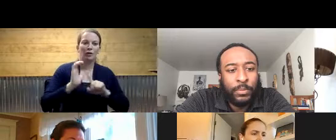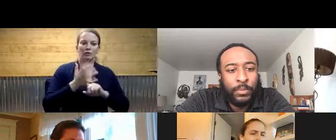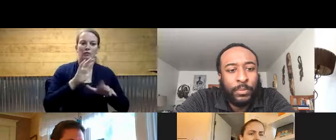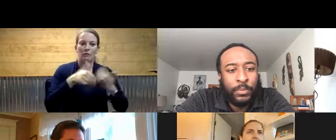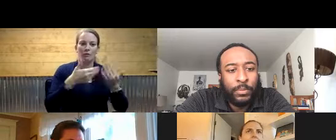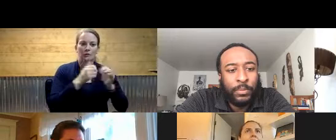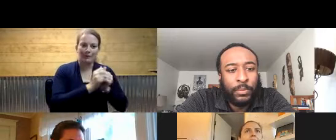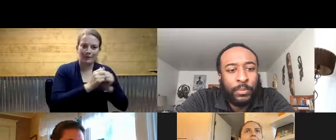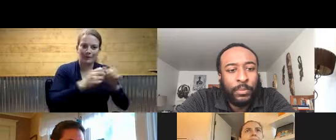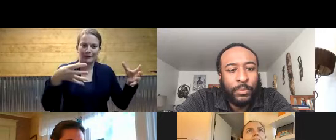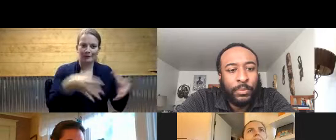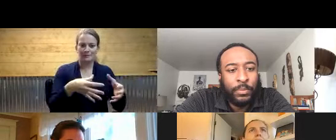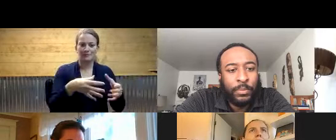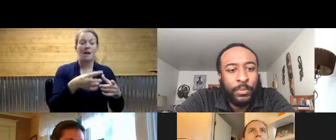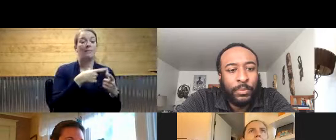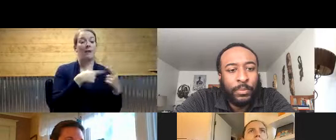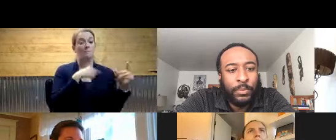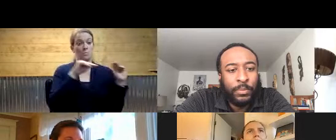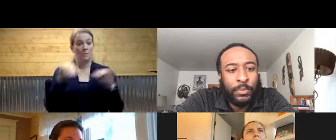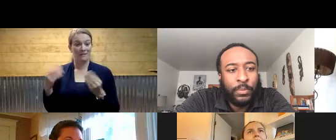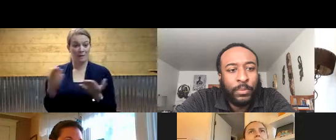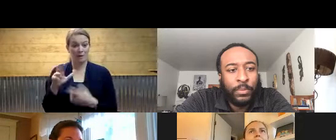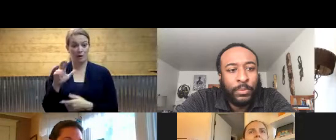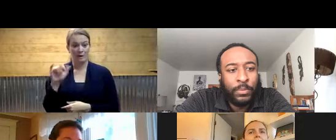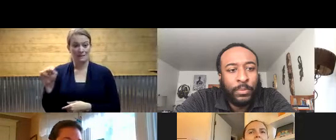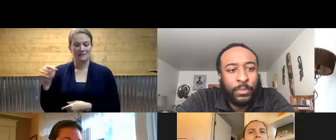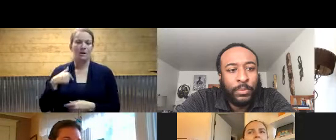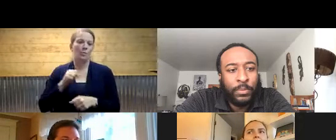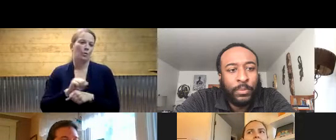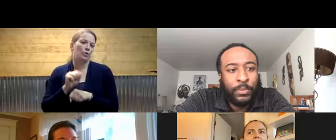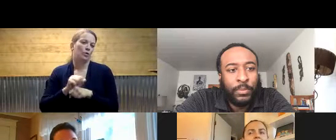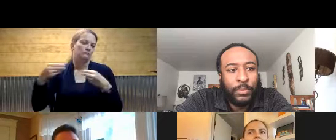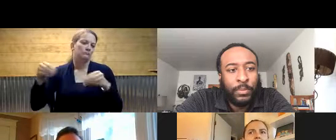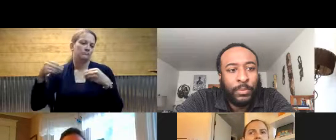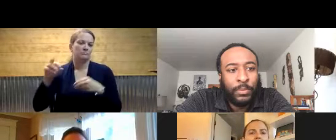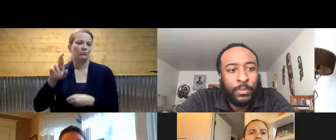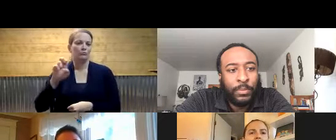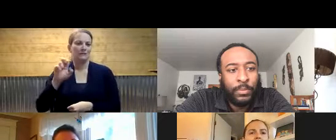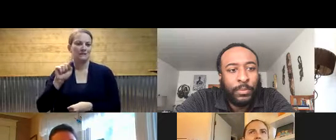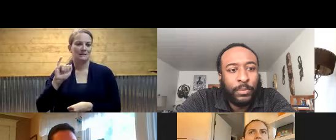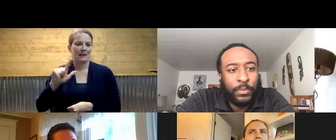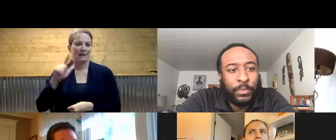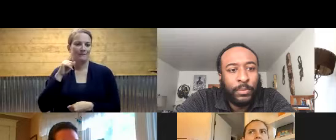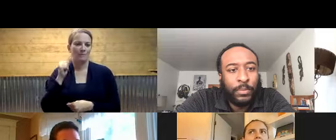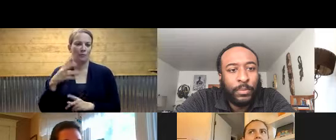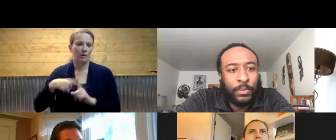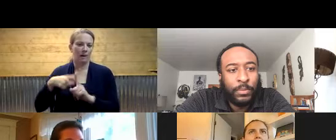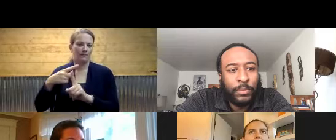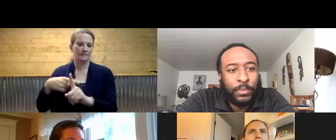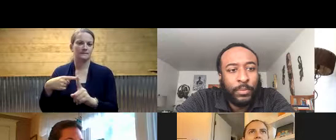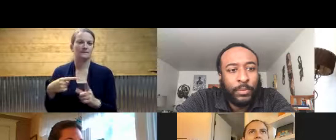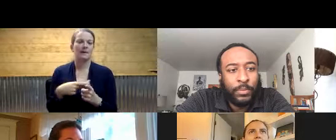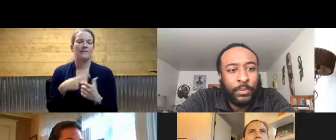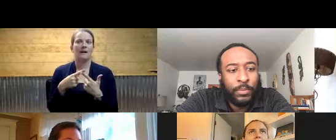changed and grew after I came here. I got into retail sales for about a month or two right now. And then